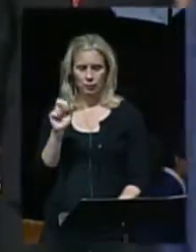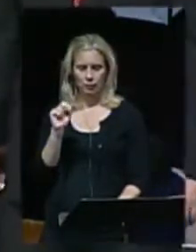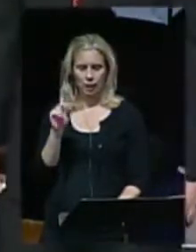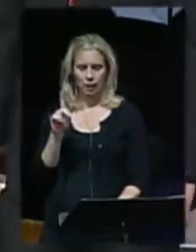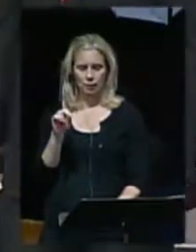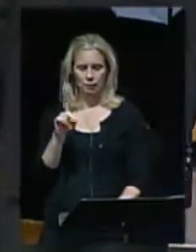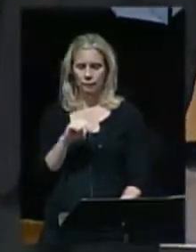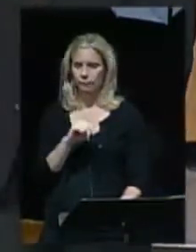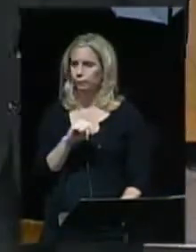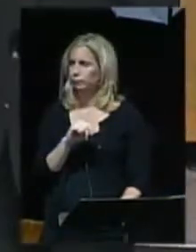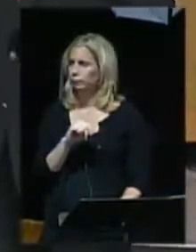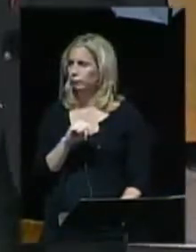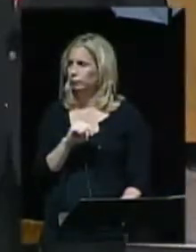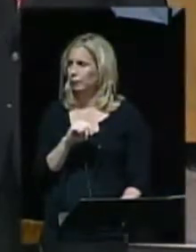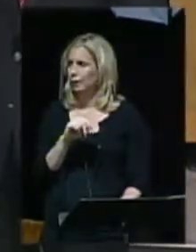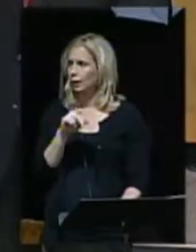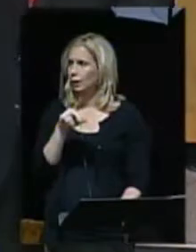Carrie Sand.